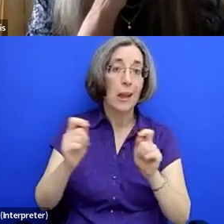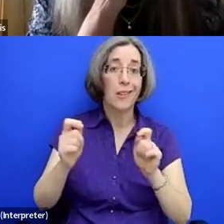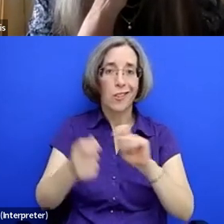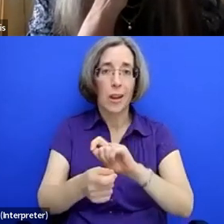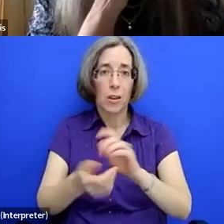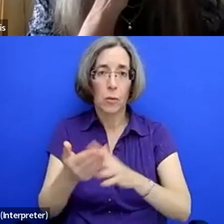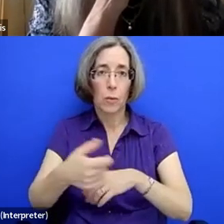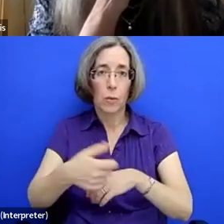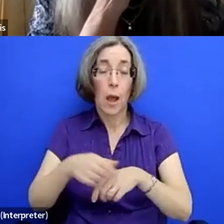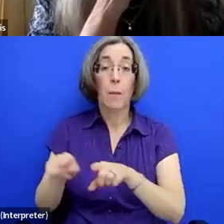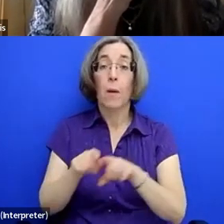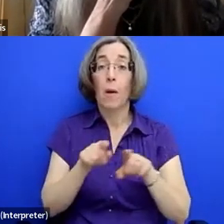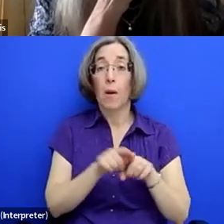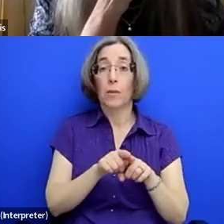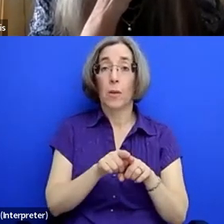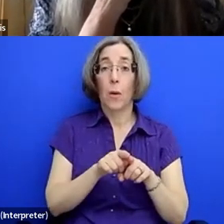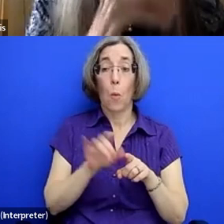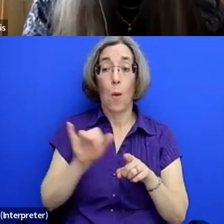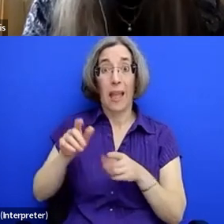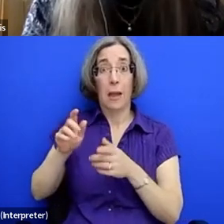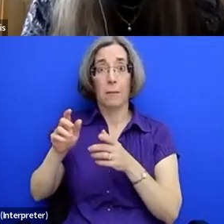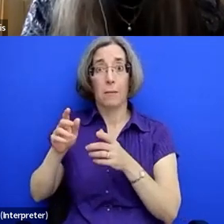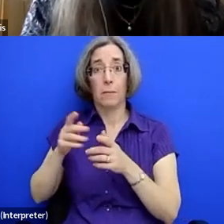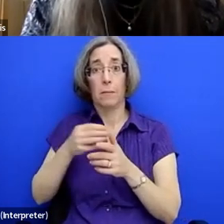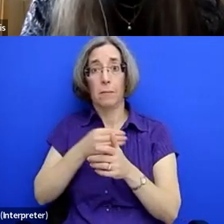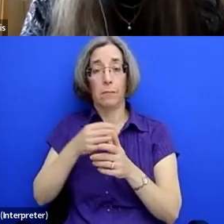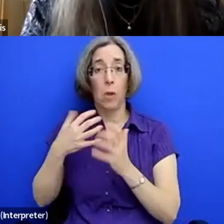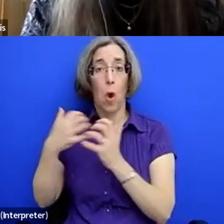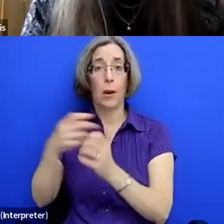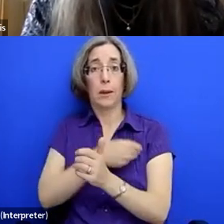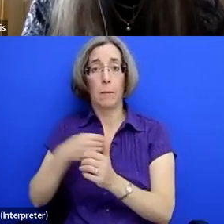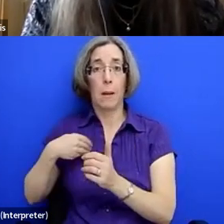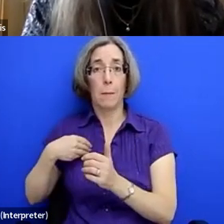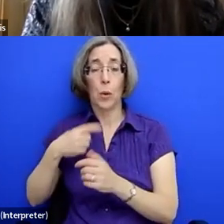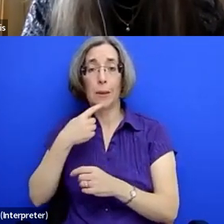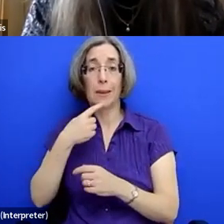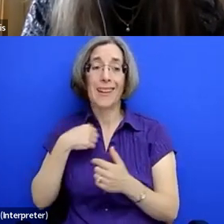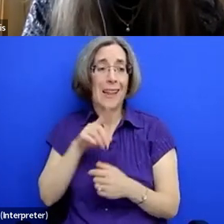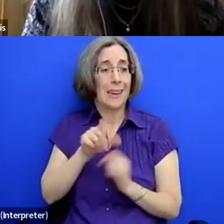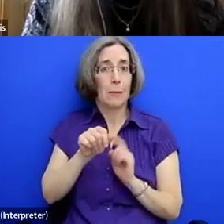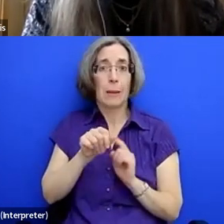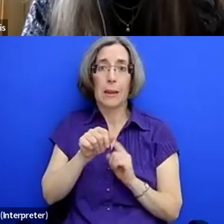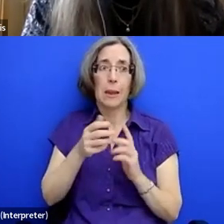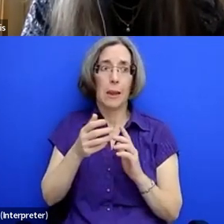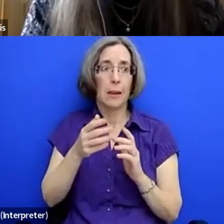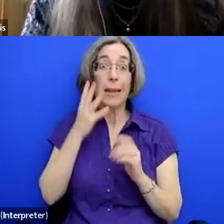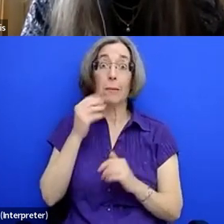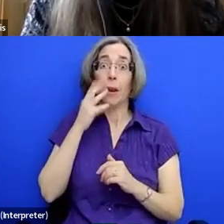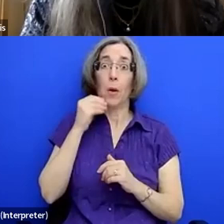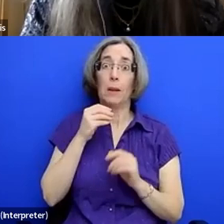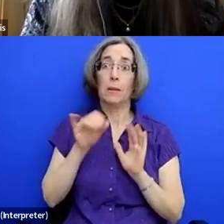it's disability is situational and relational in the ways in which it's experienced. Oops, I muted